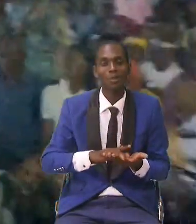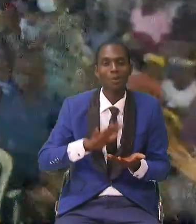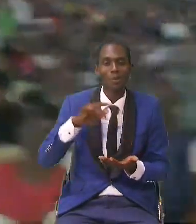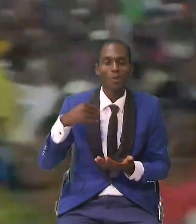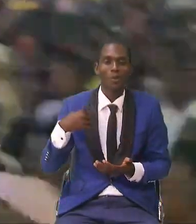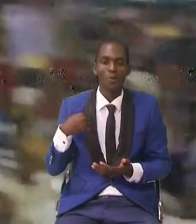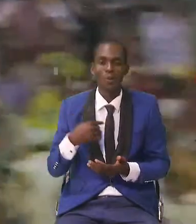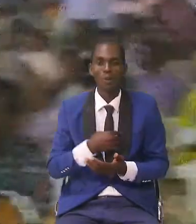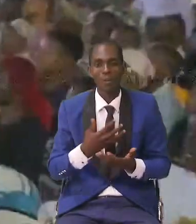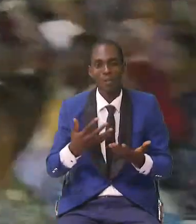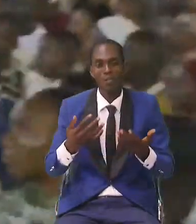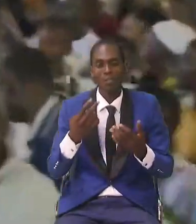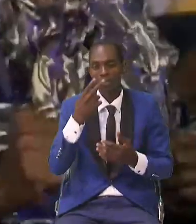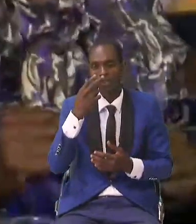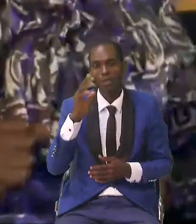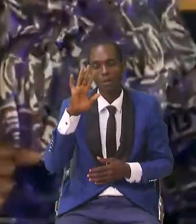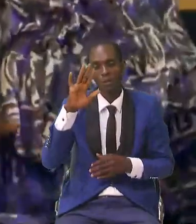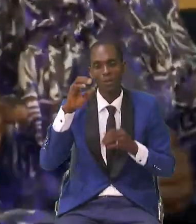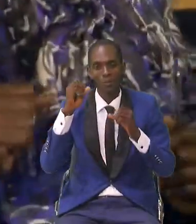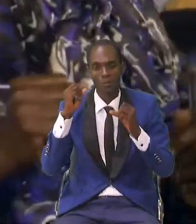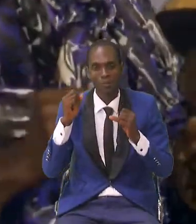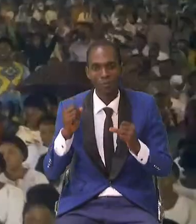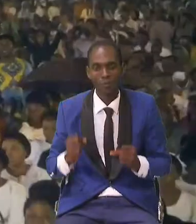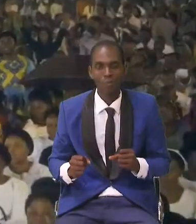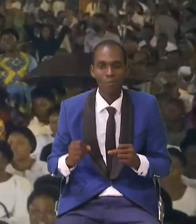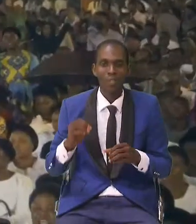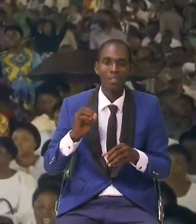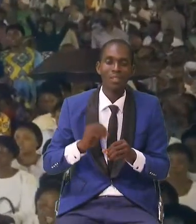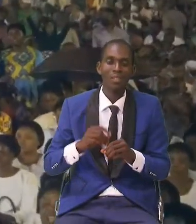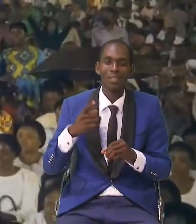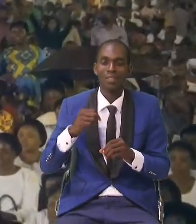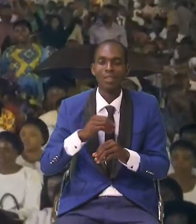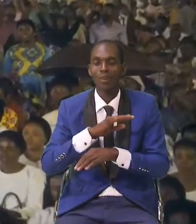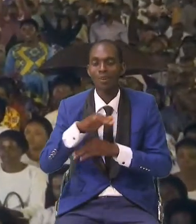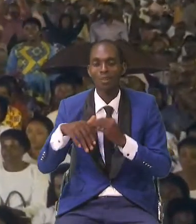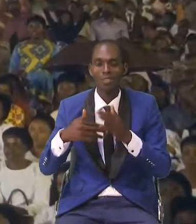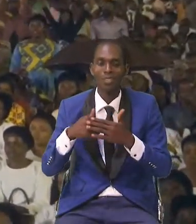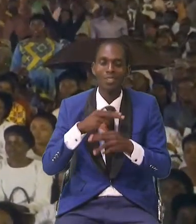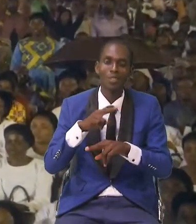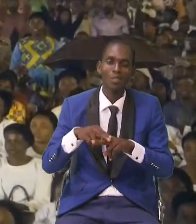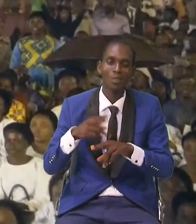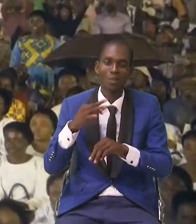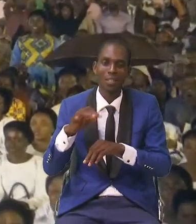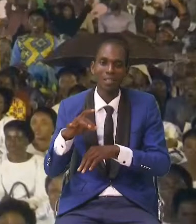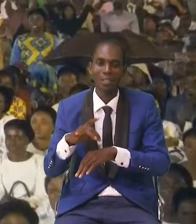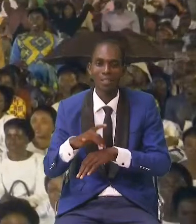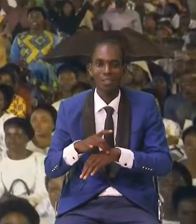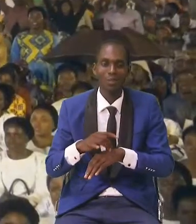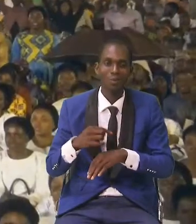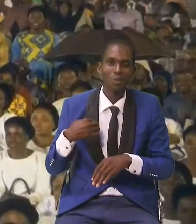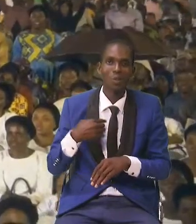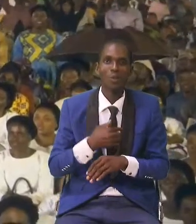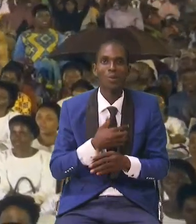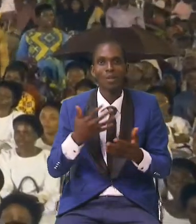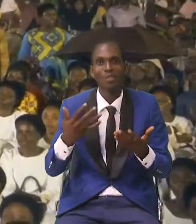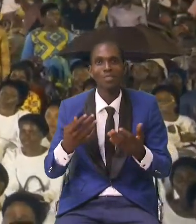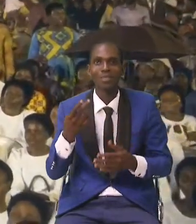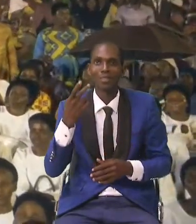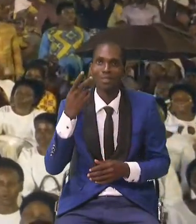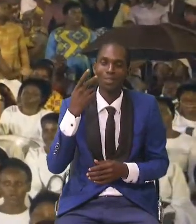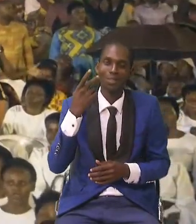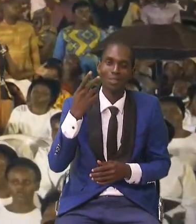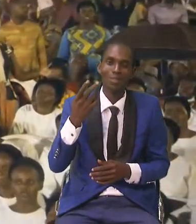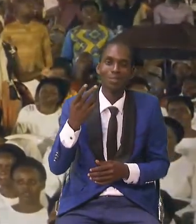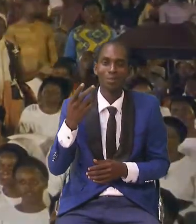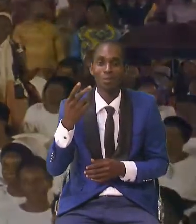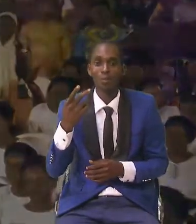We want to see your glory. We want to see. We want to see your power. We want to see in the nations of the earth. We